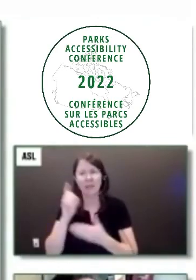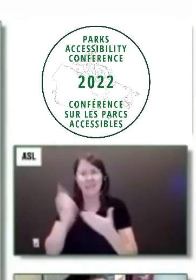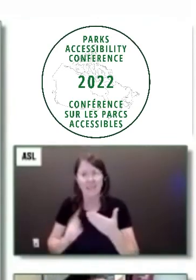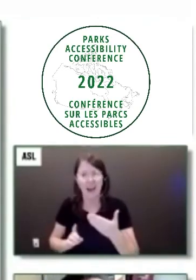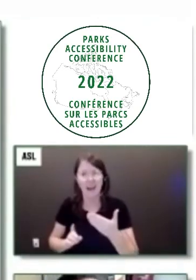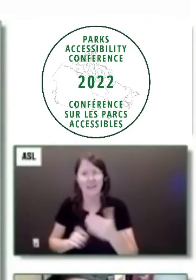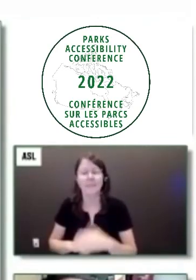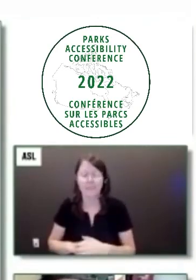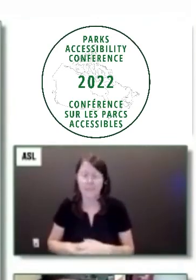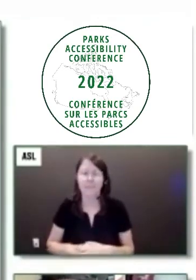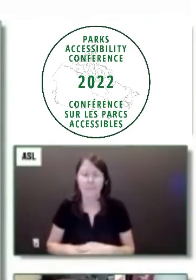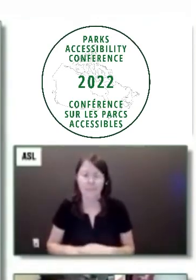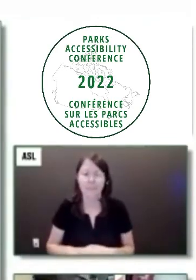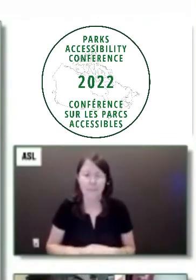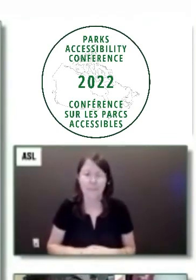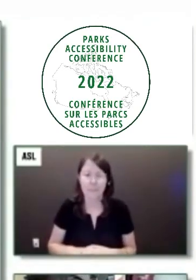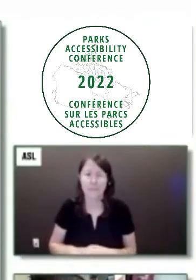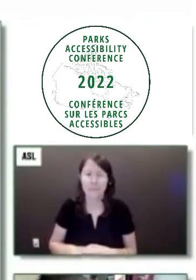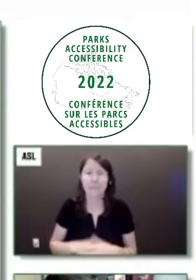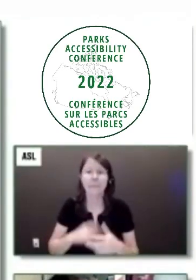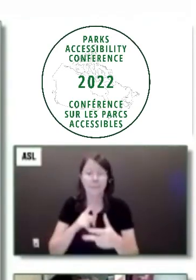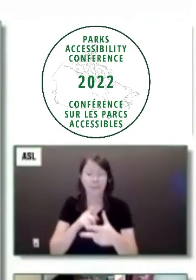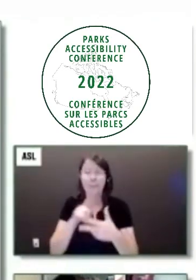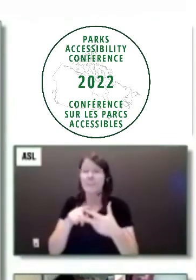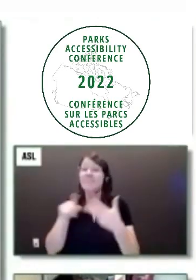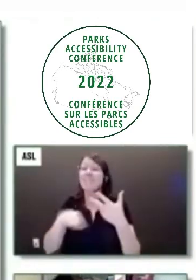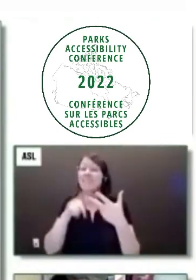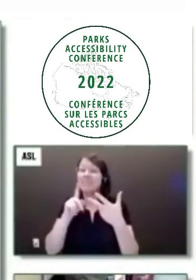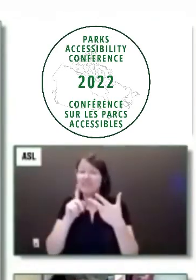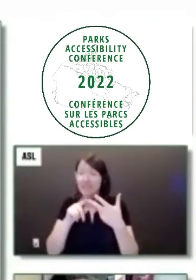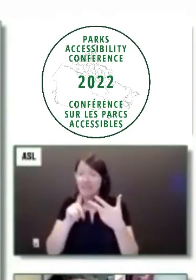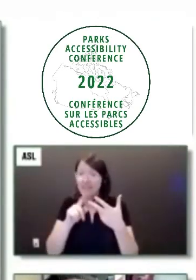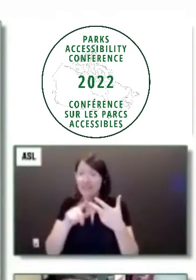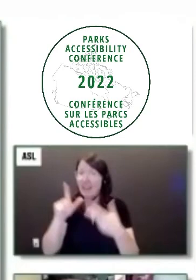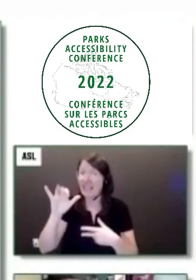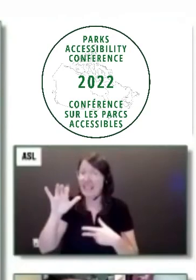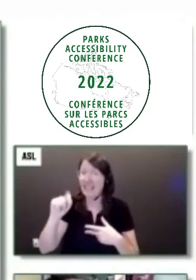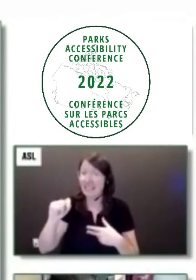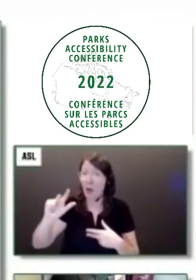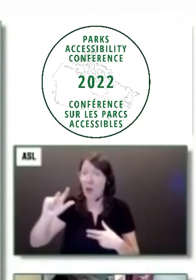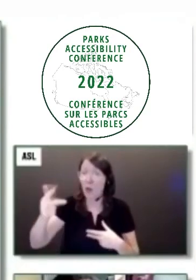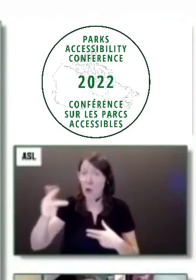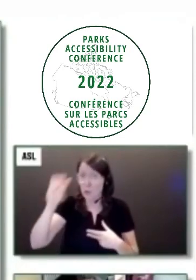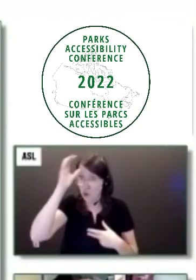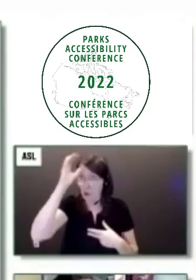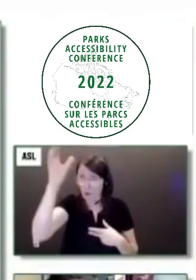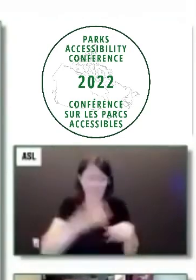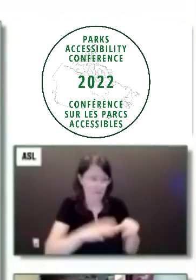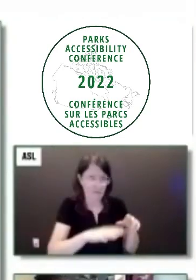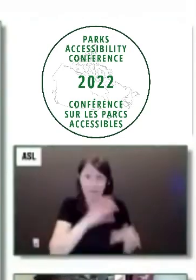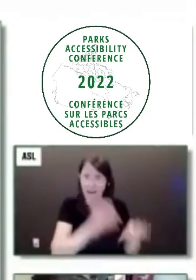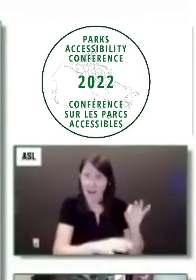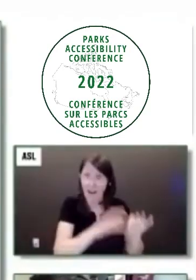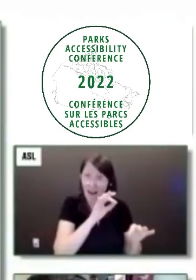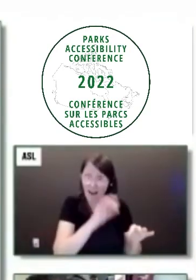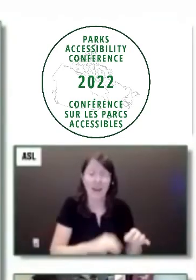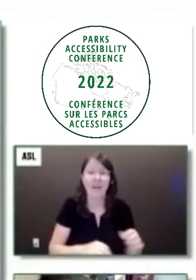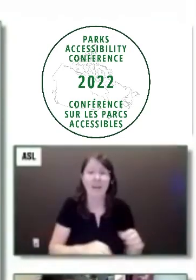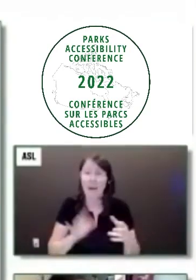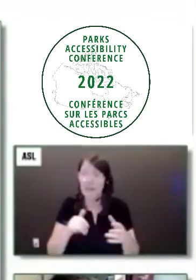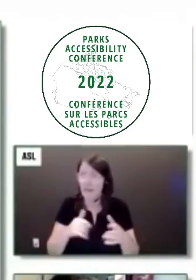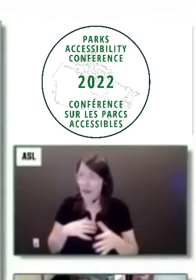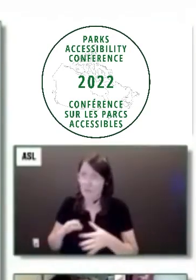So finally, the last solution pathway discussed within the literature recognizes the opportunity